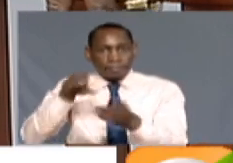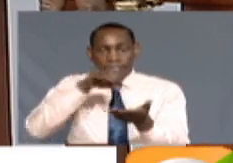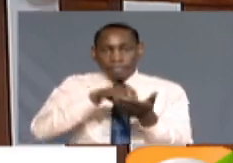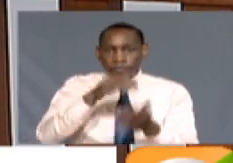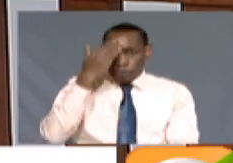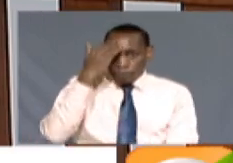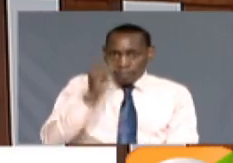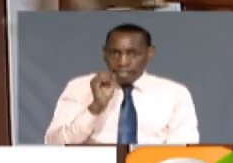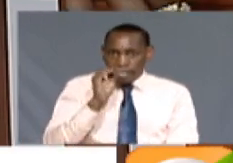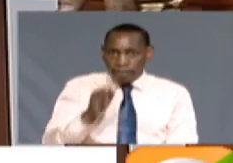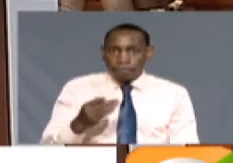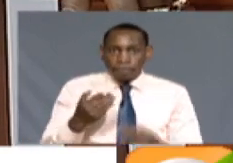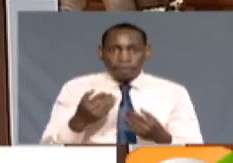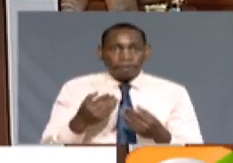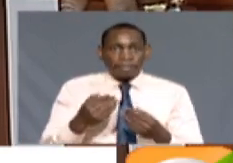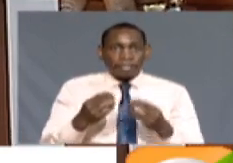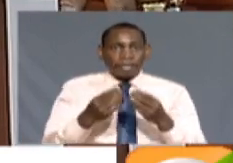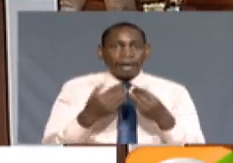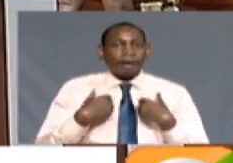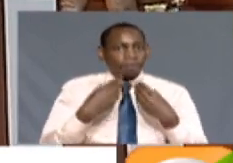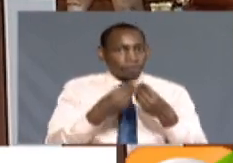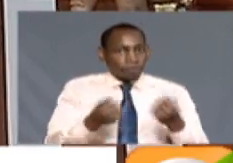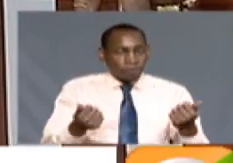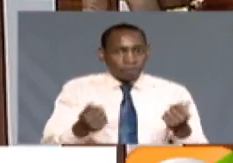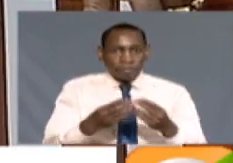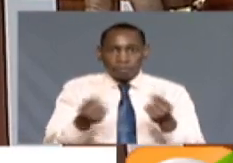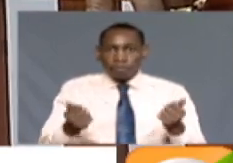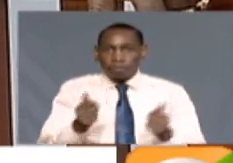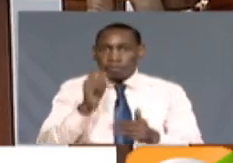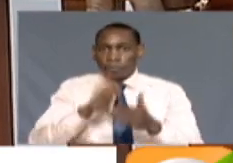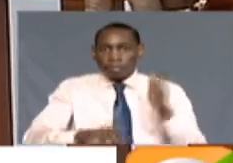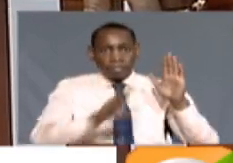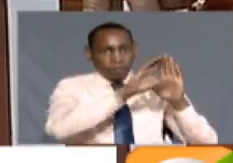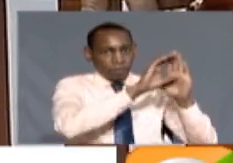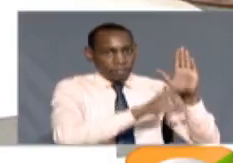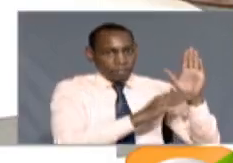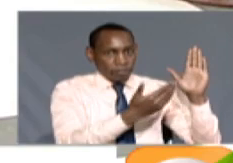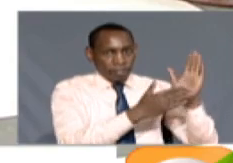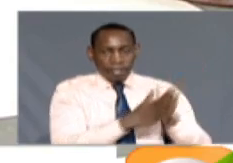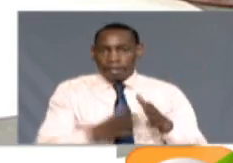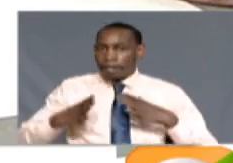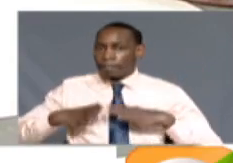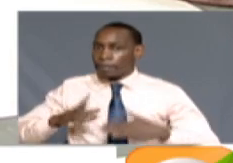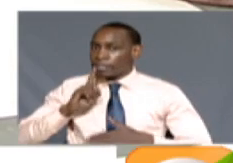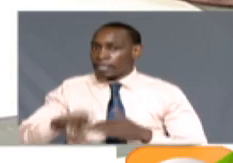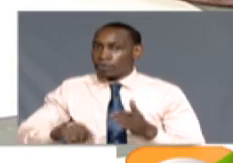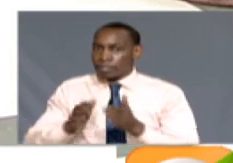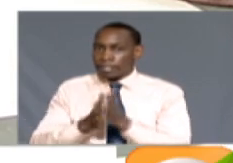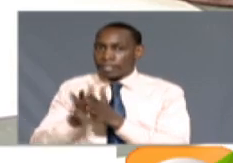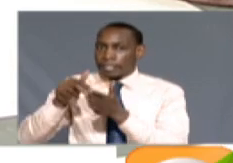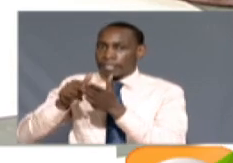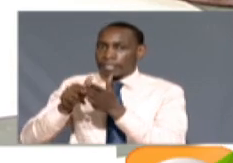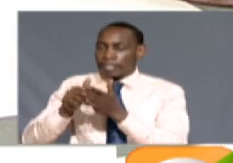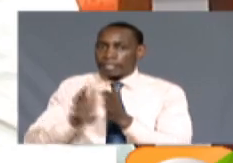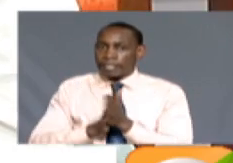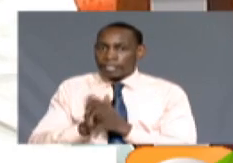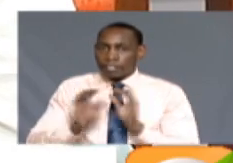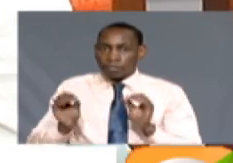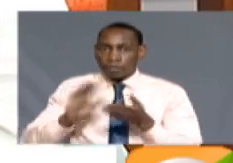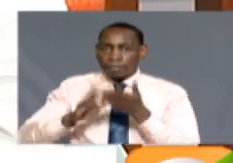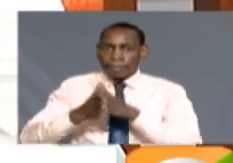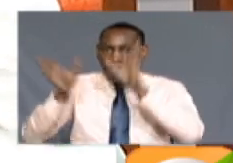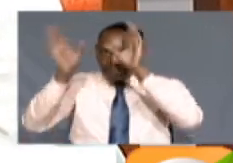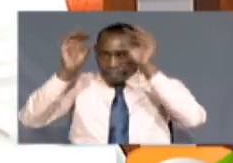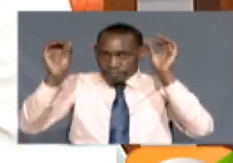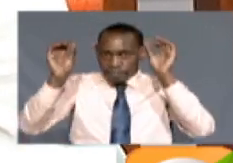why can't we look for a cure? And a cure is in the constitution. Okay, so one of the people who said they're not interested in being president